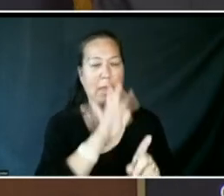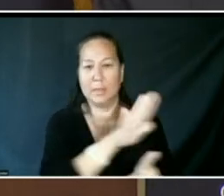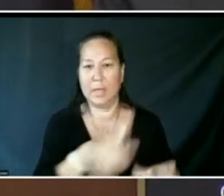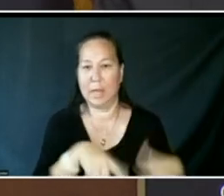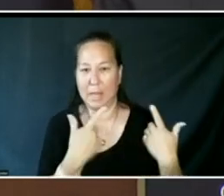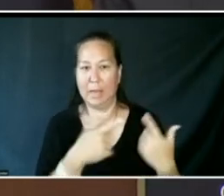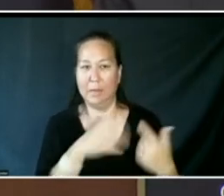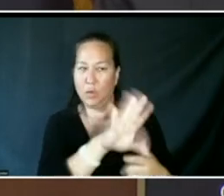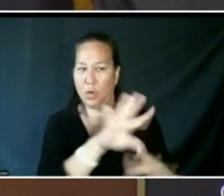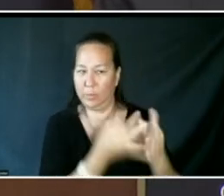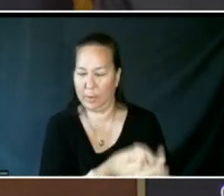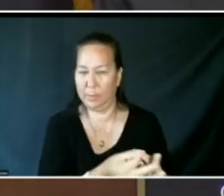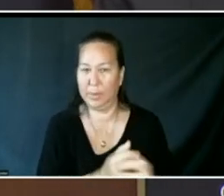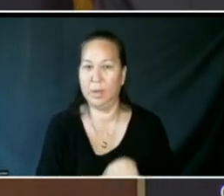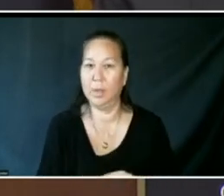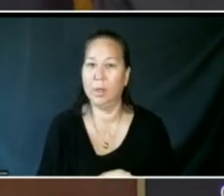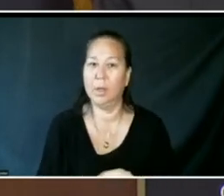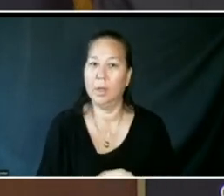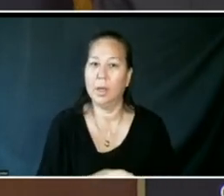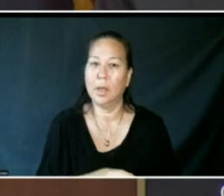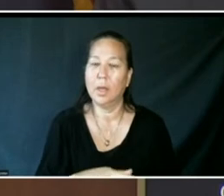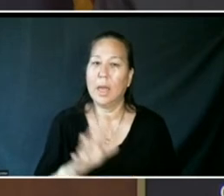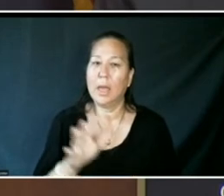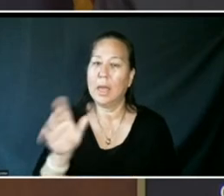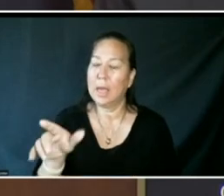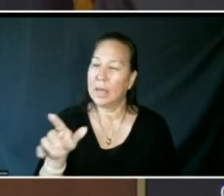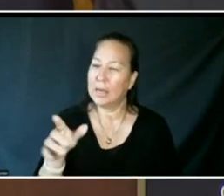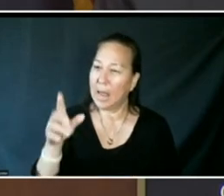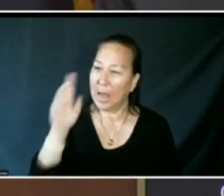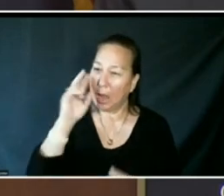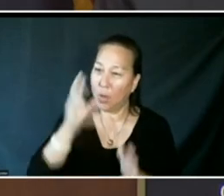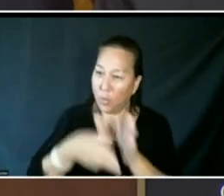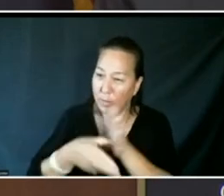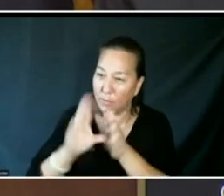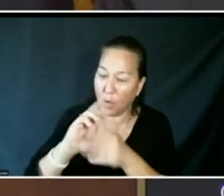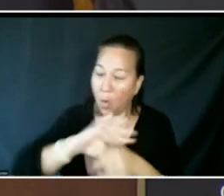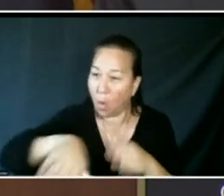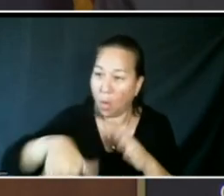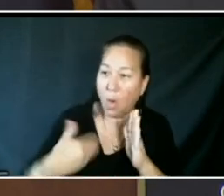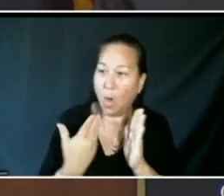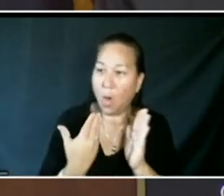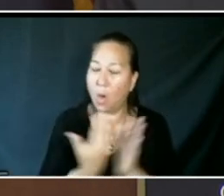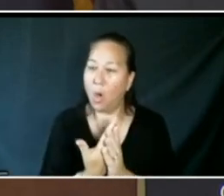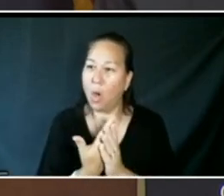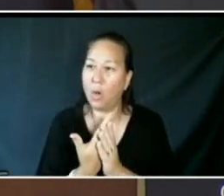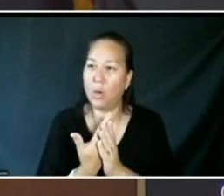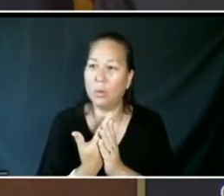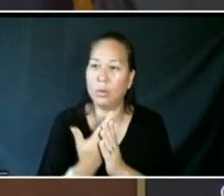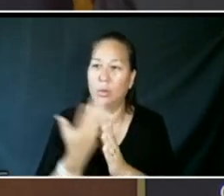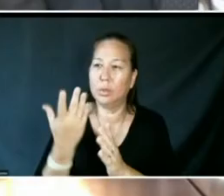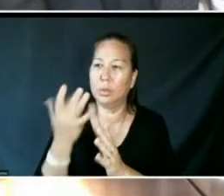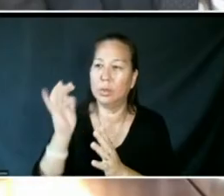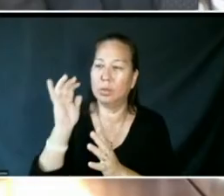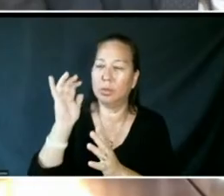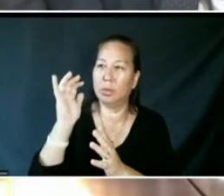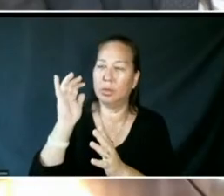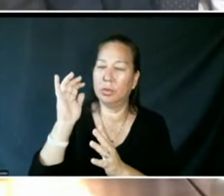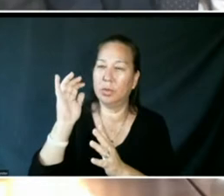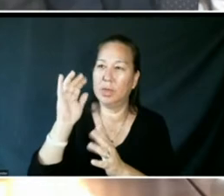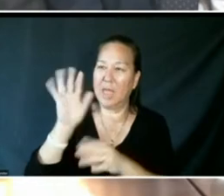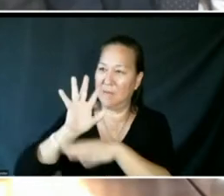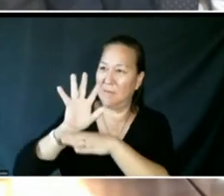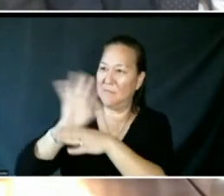did the investigators in your office review the entire surveillance tape from the State Farm Arena on election night? They